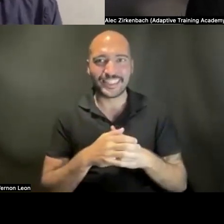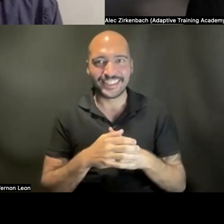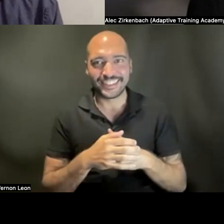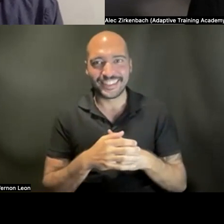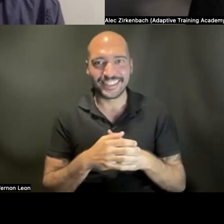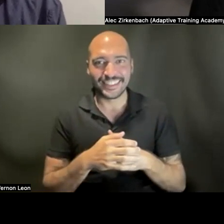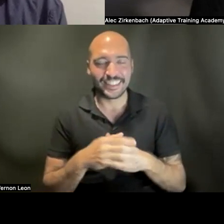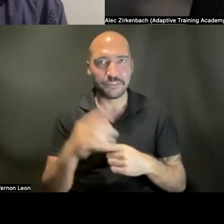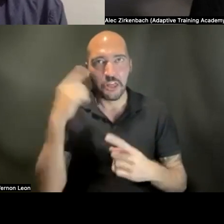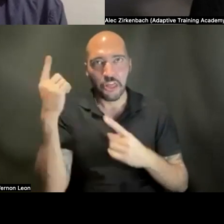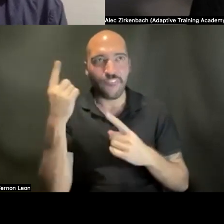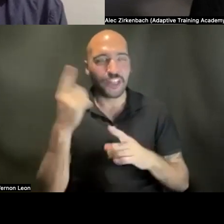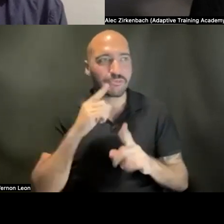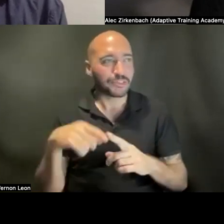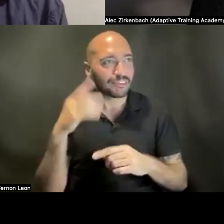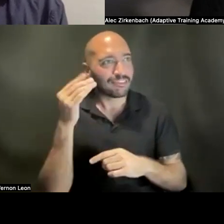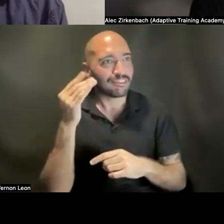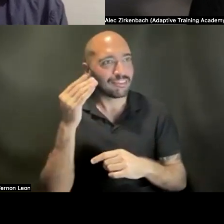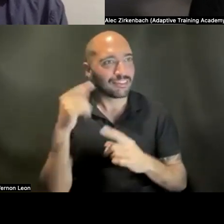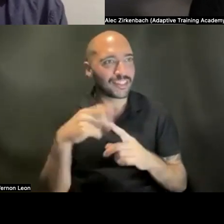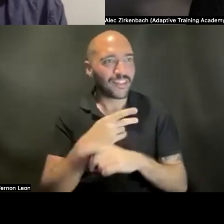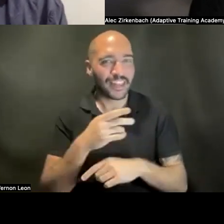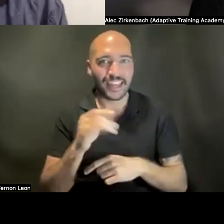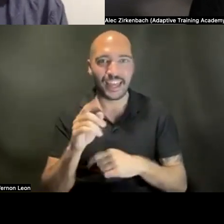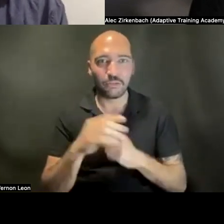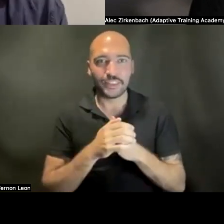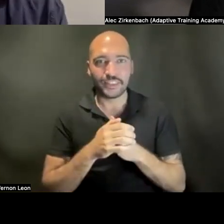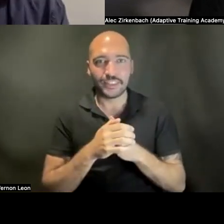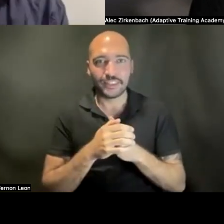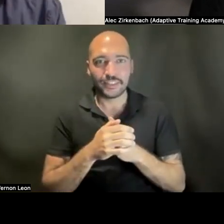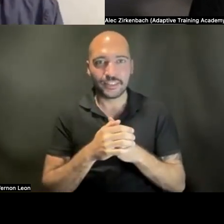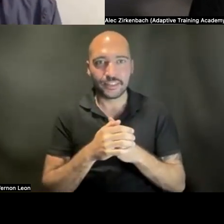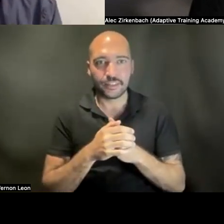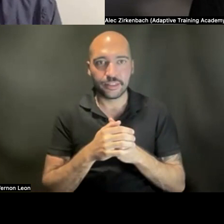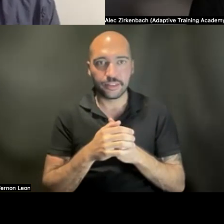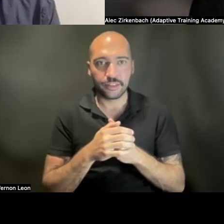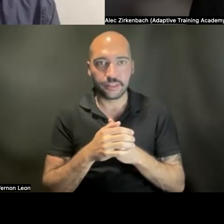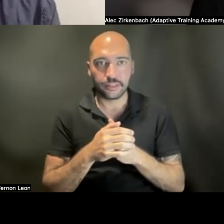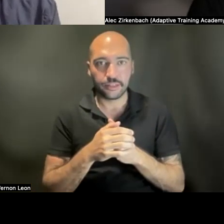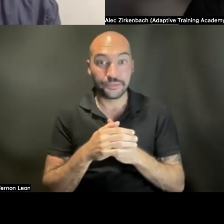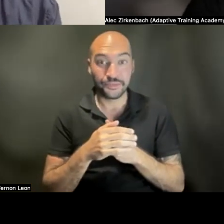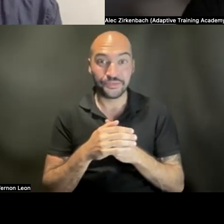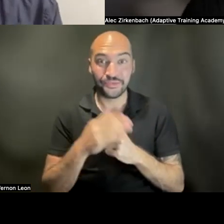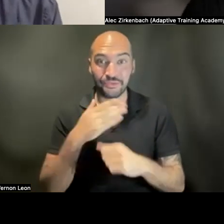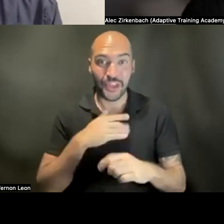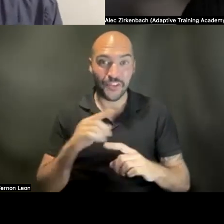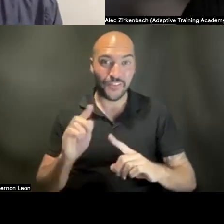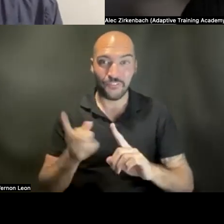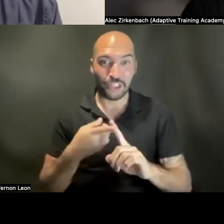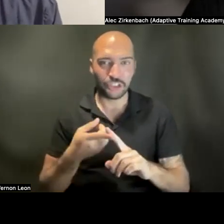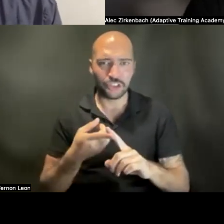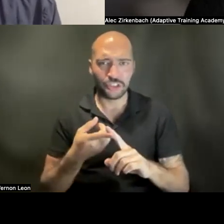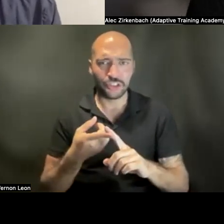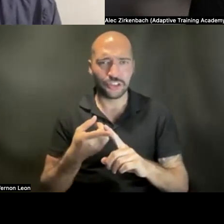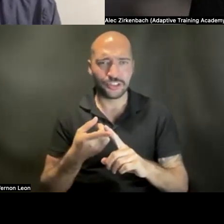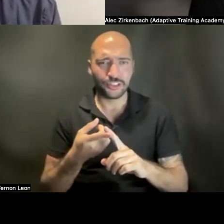to take a very thoughtful response to figure that one out. Yeah. Kind of my first go-to when it comes